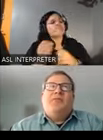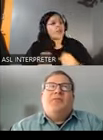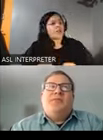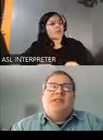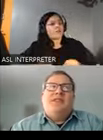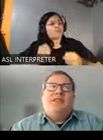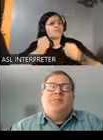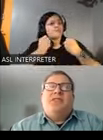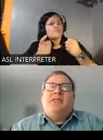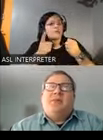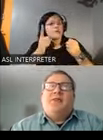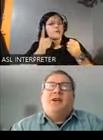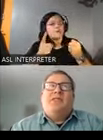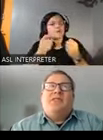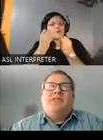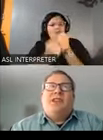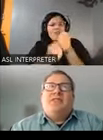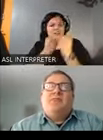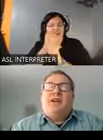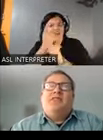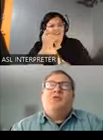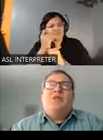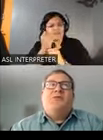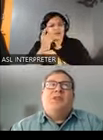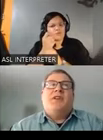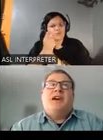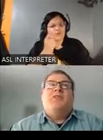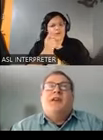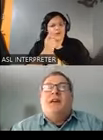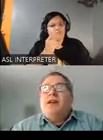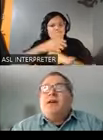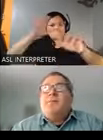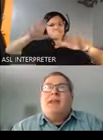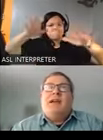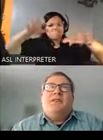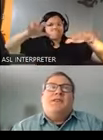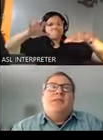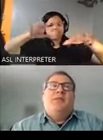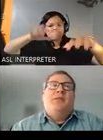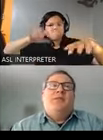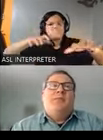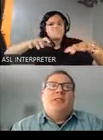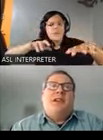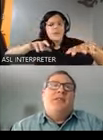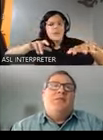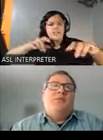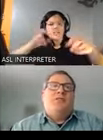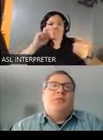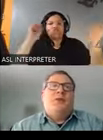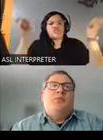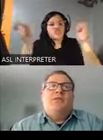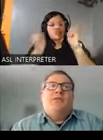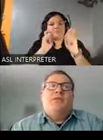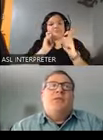average precipitation is projected by our models to change by 2045? And in millimeters per day, the options